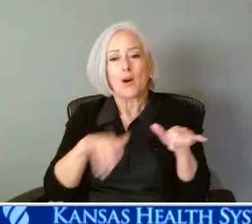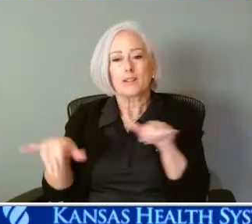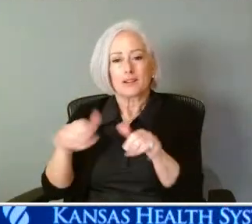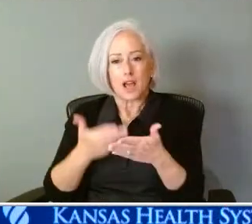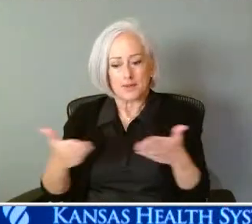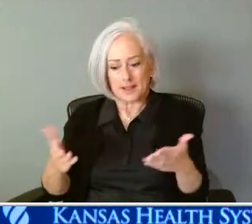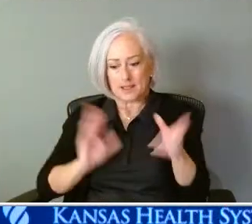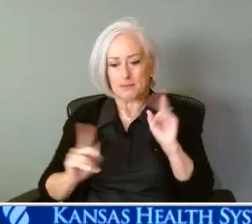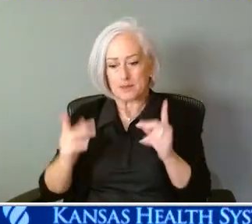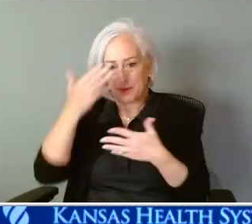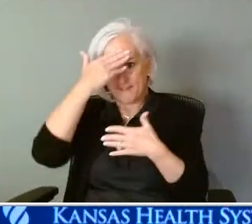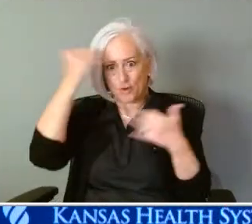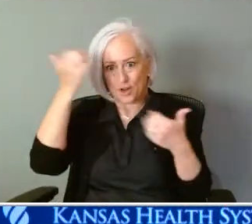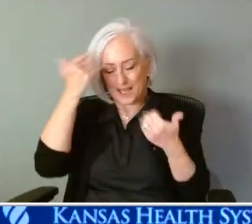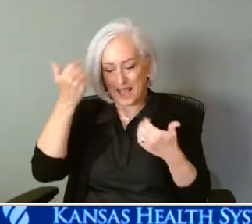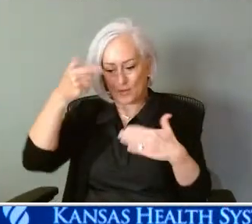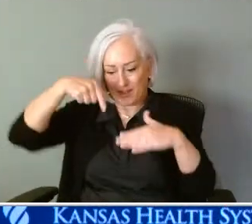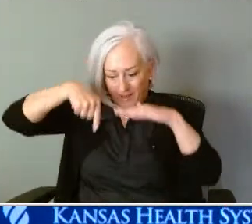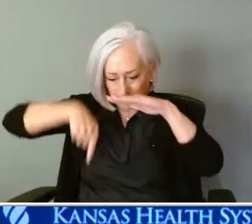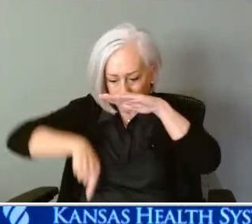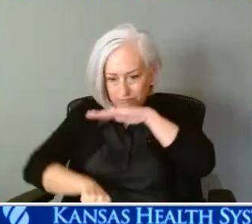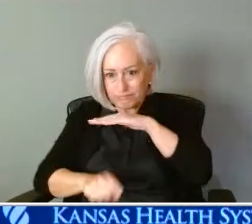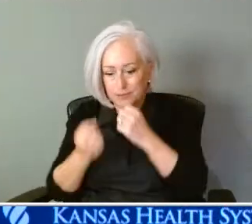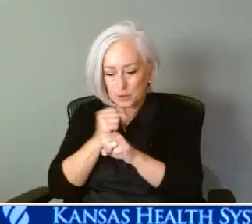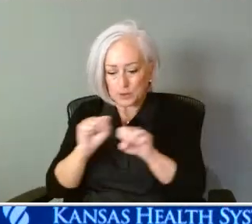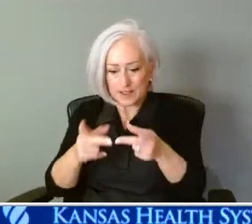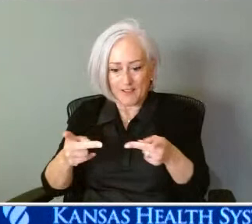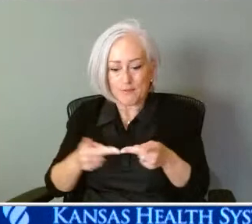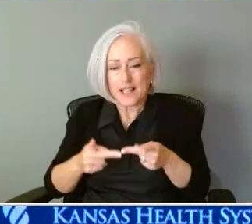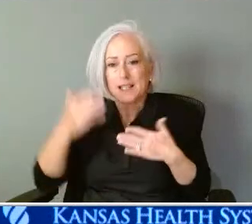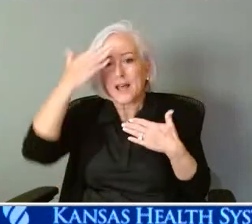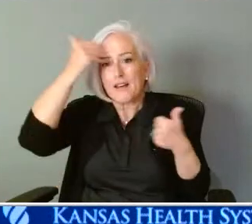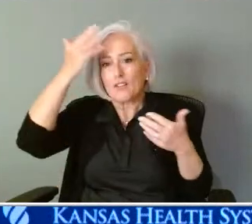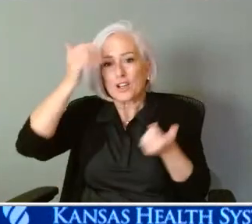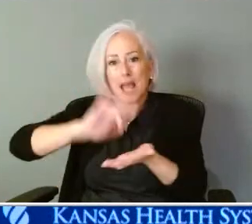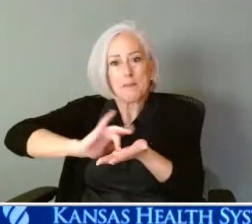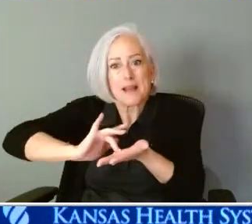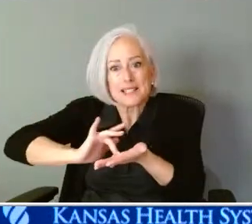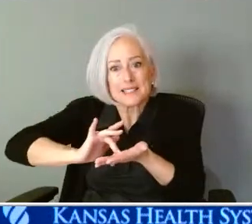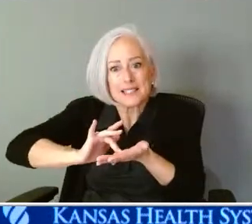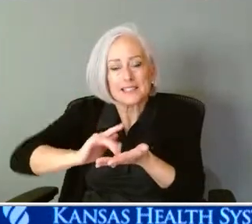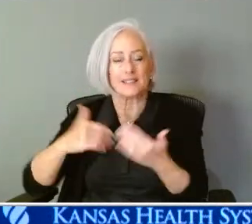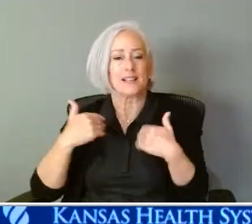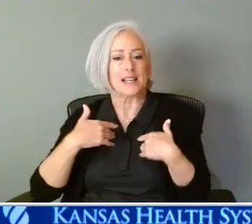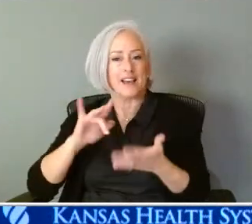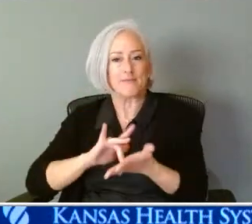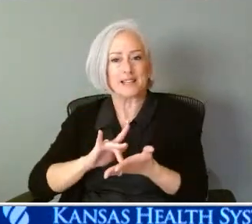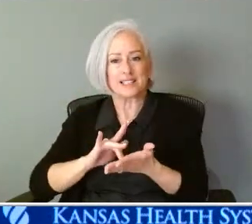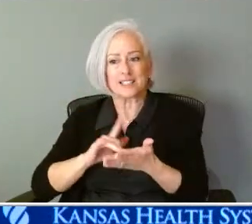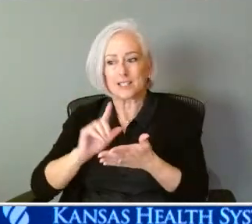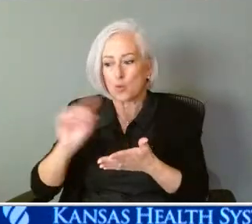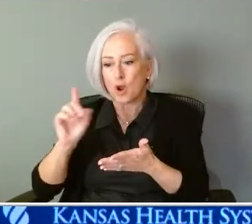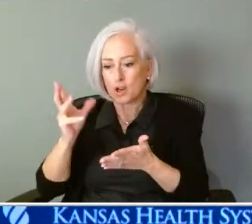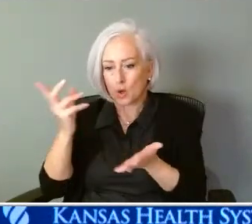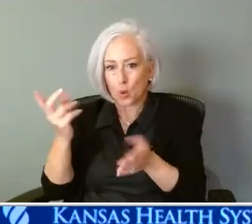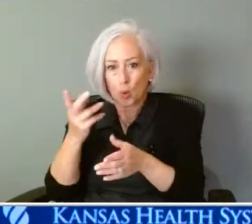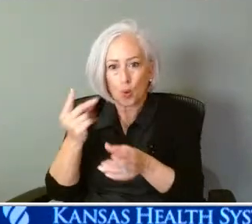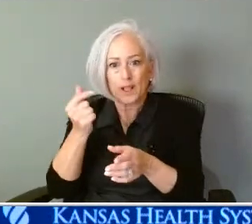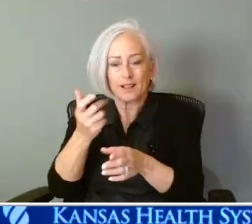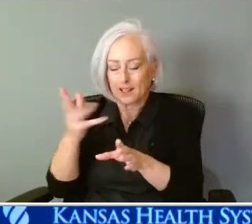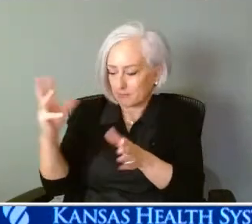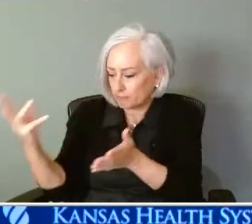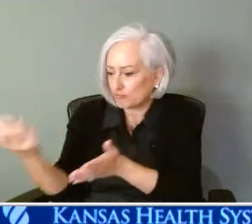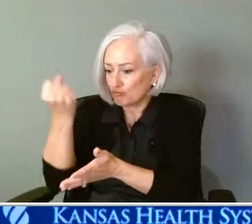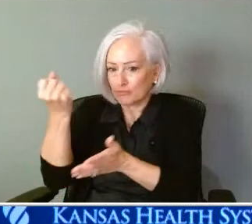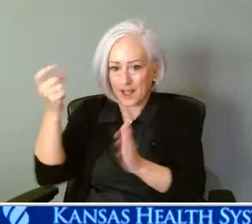safe place in their house is they actually forget their medications. So having those medications in a place where you can quickly grab them as you're heading down. And then also, if you're a patient